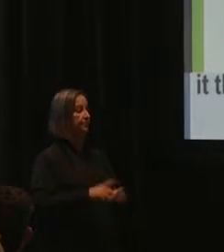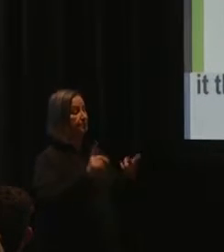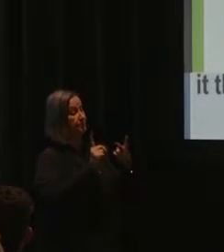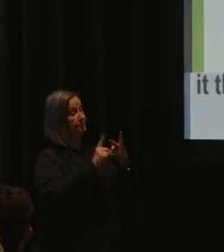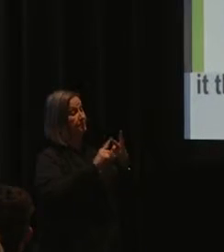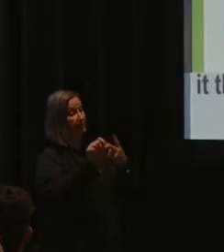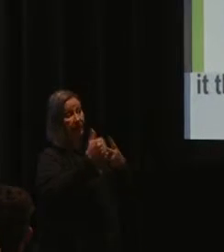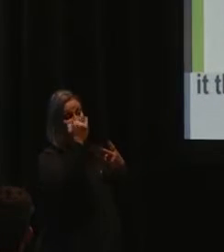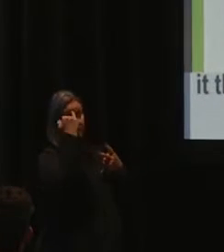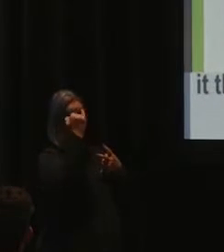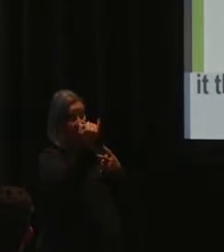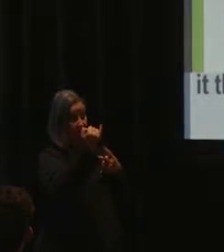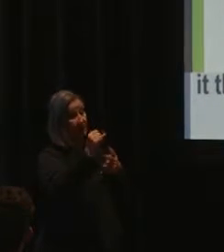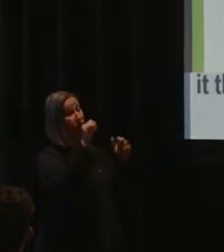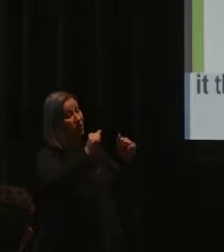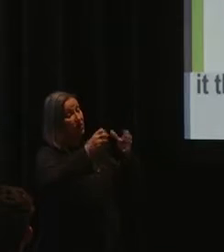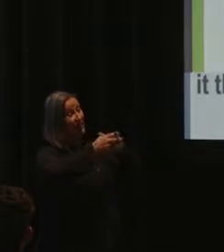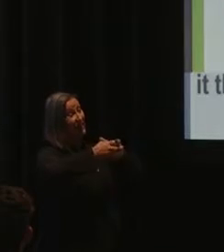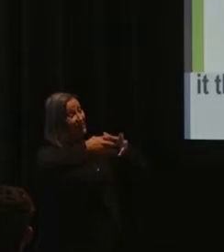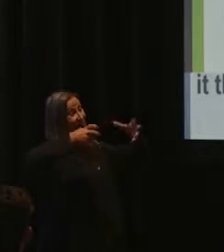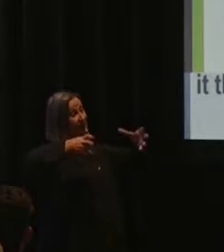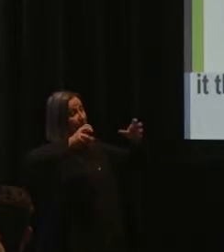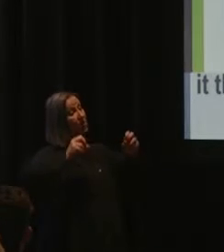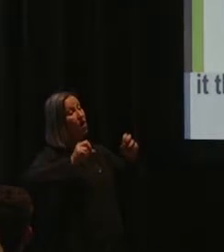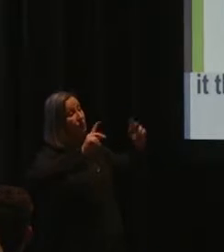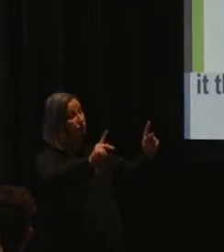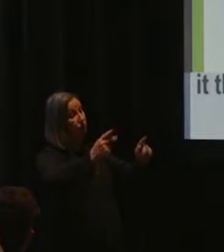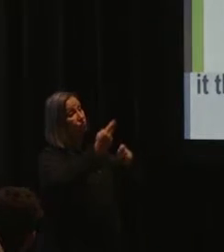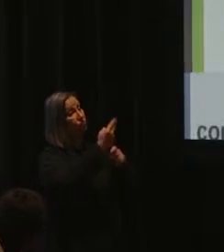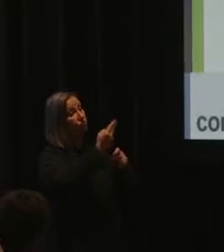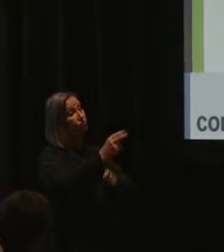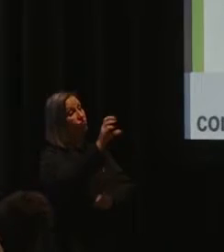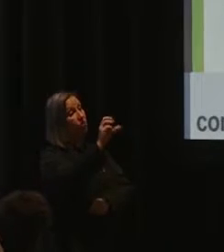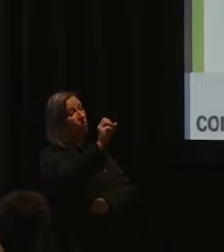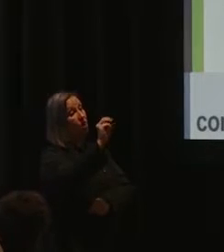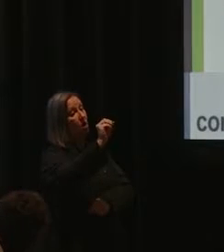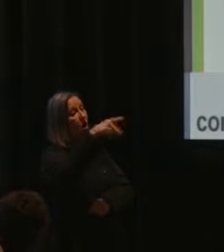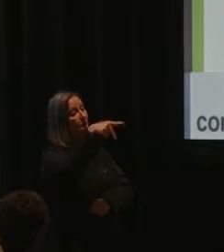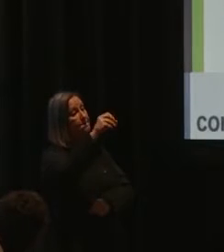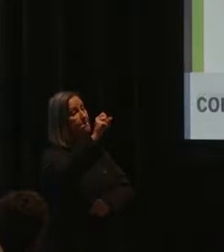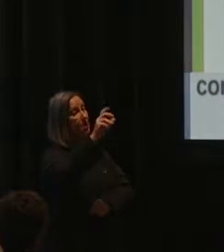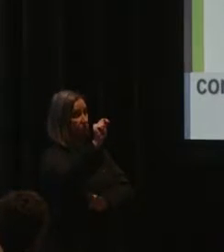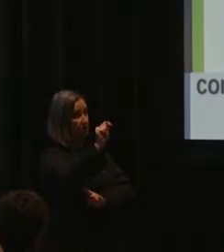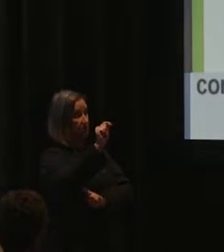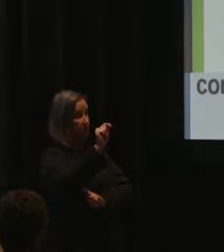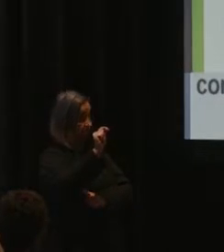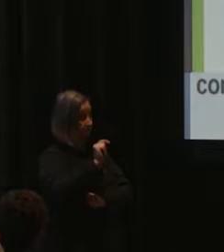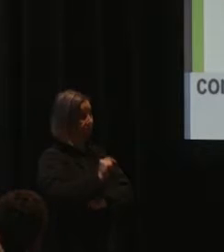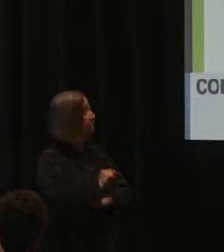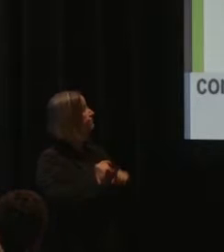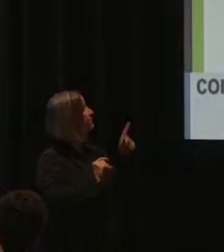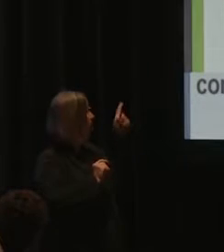Another solution is expanding the opportunities to compost. Compost is great because we could use